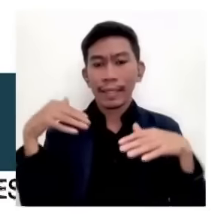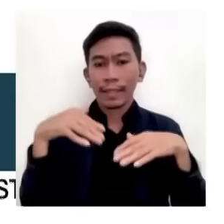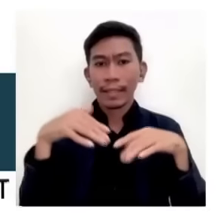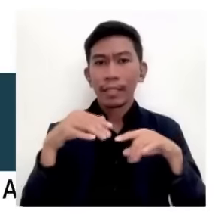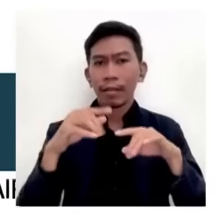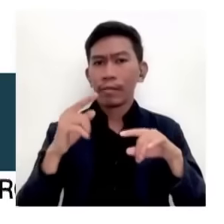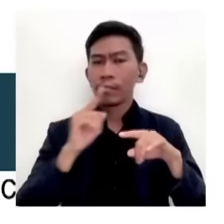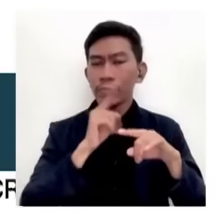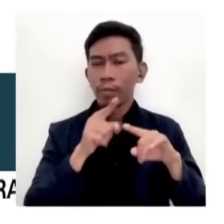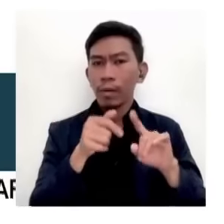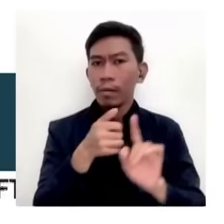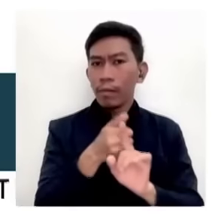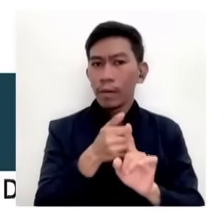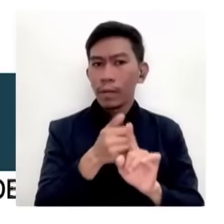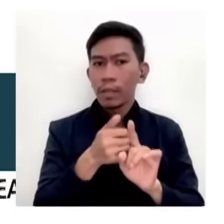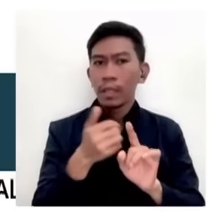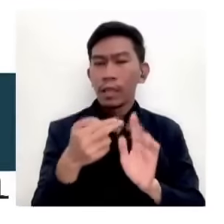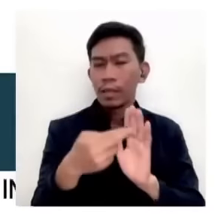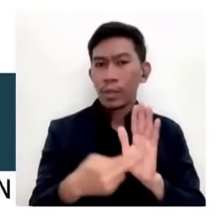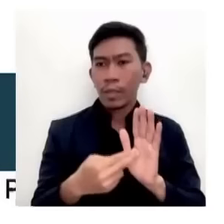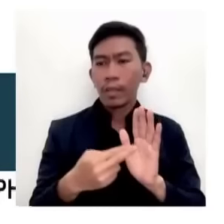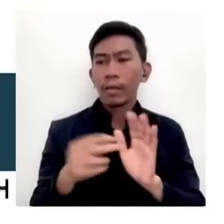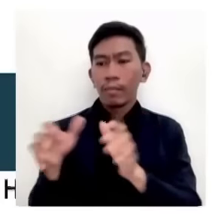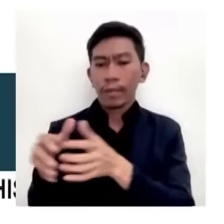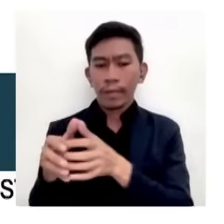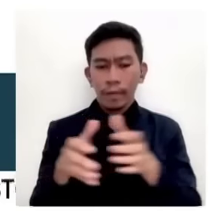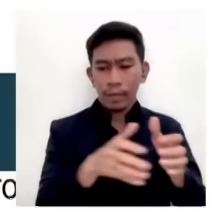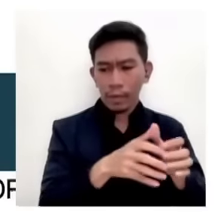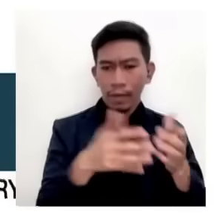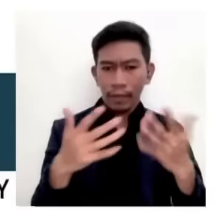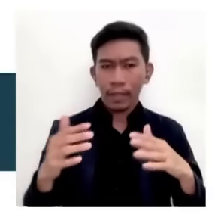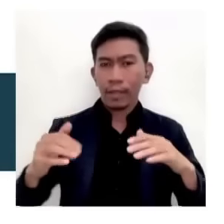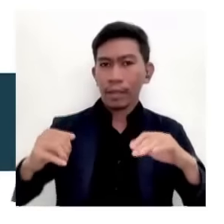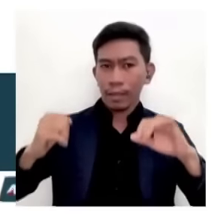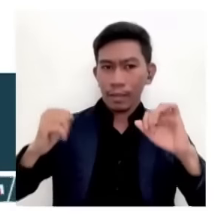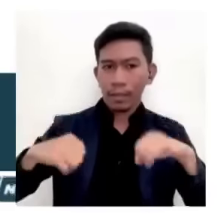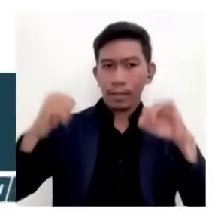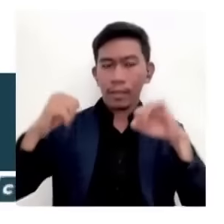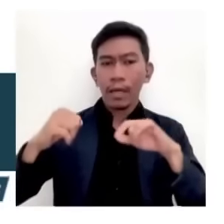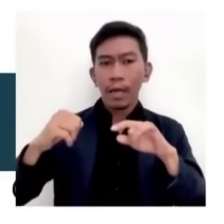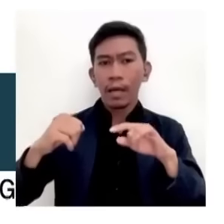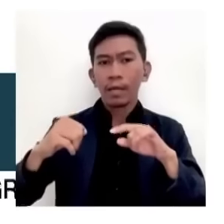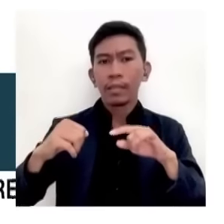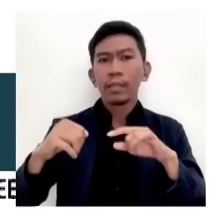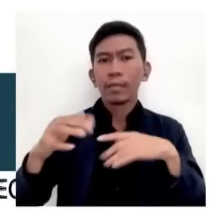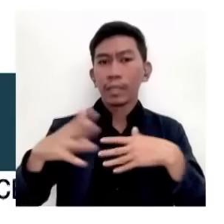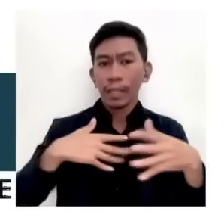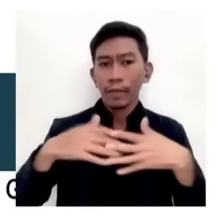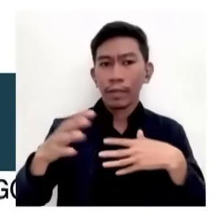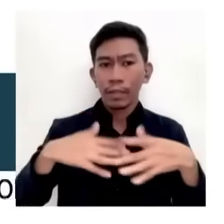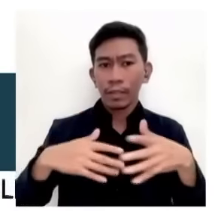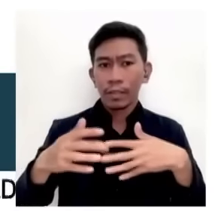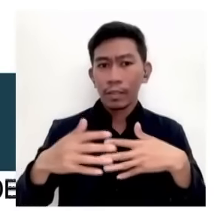Constitution, that both houses vote jointly on the matter, even when